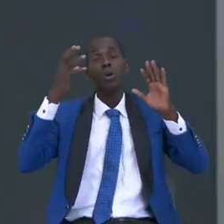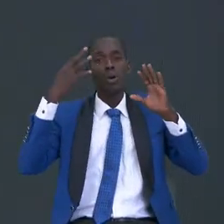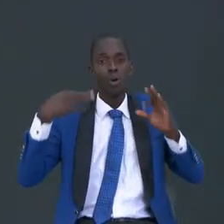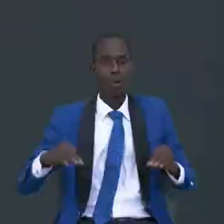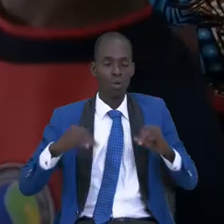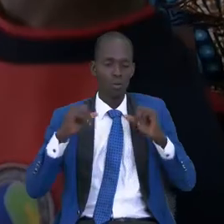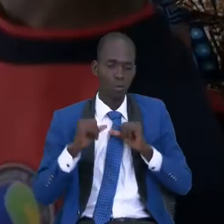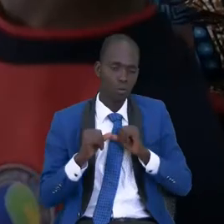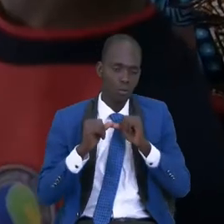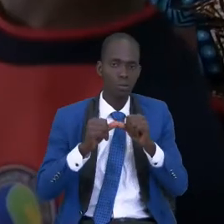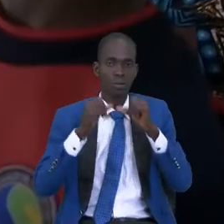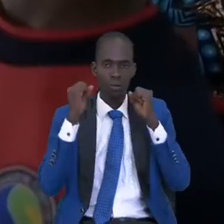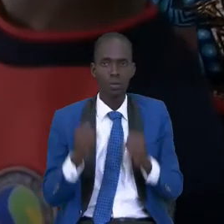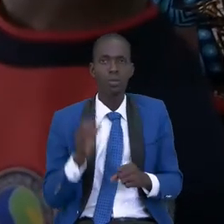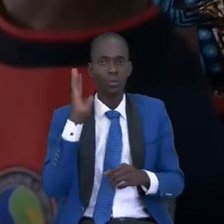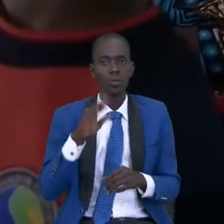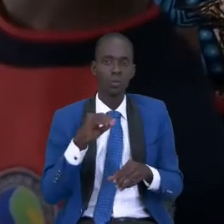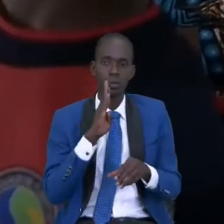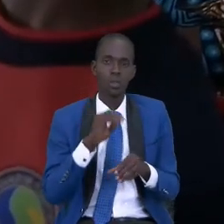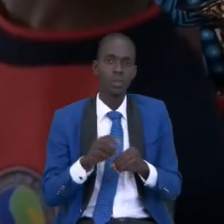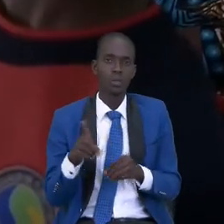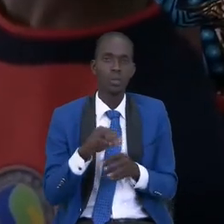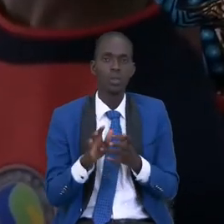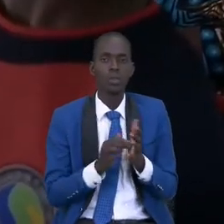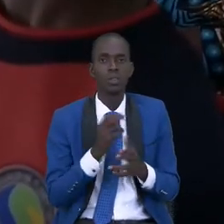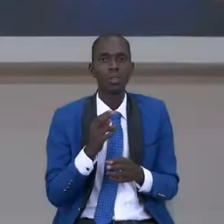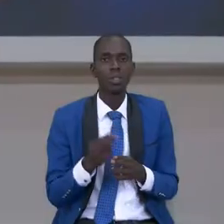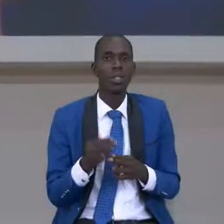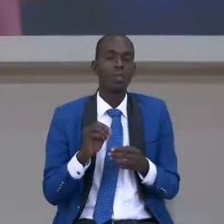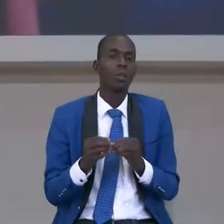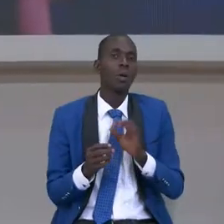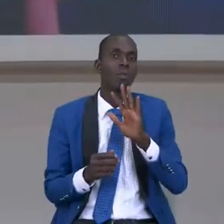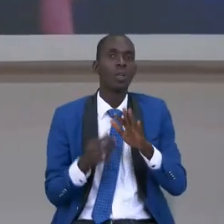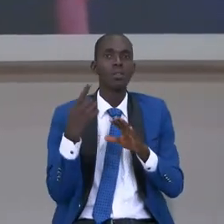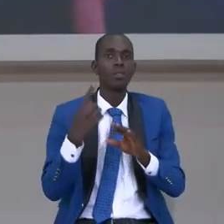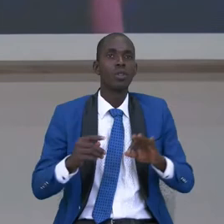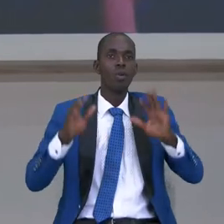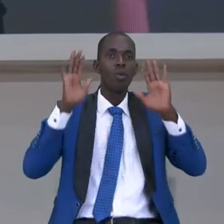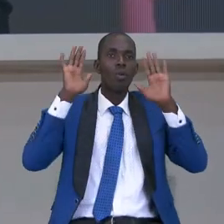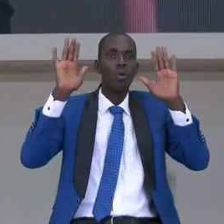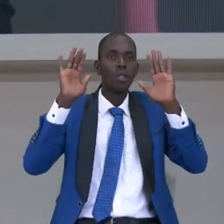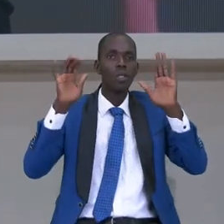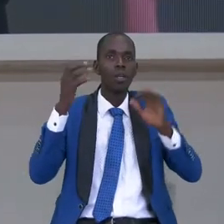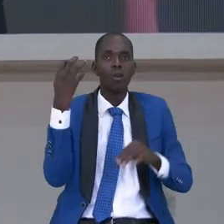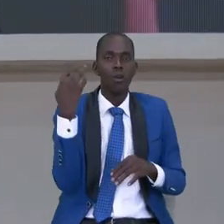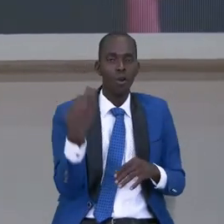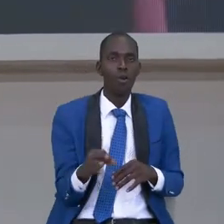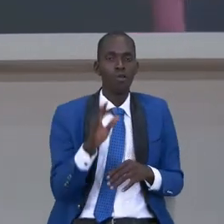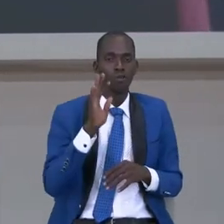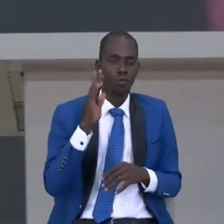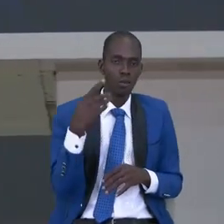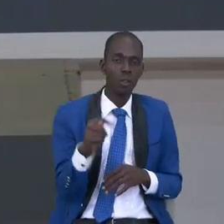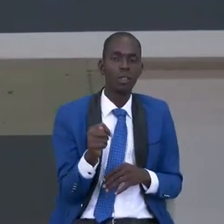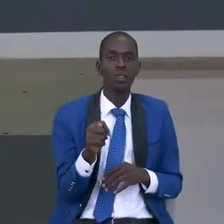in Jesus' name. Number five is the wonder of supernatural strength. The